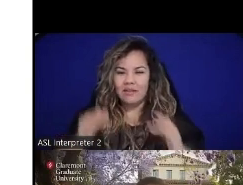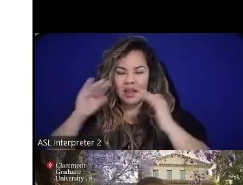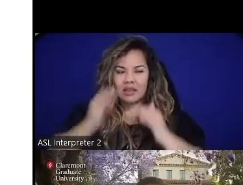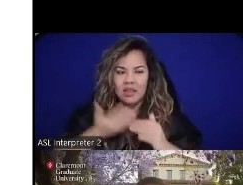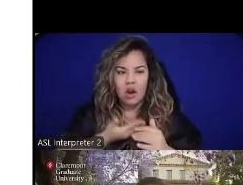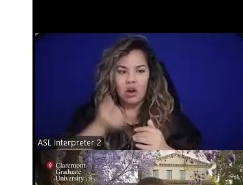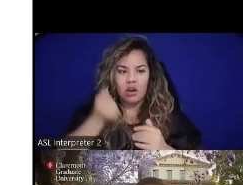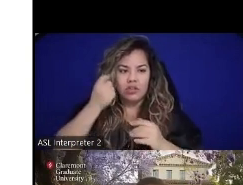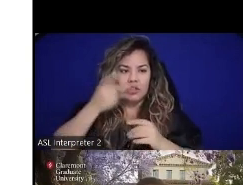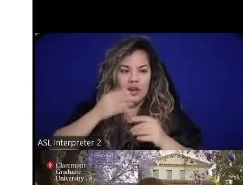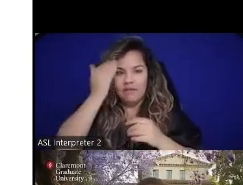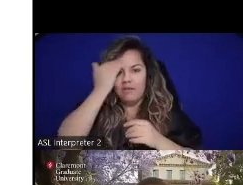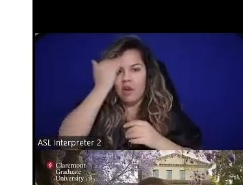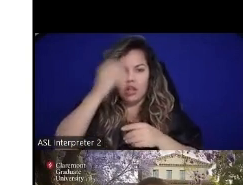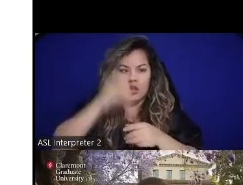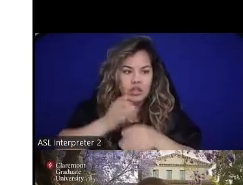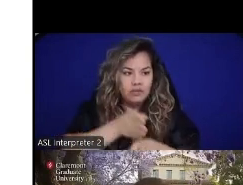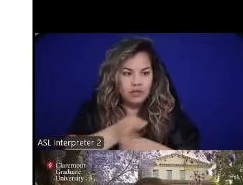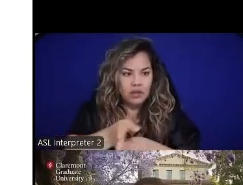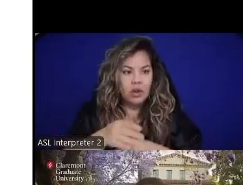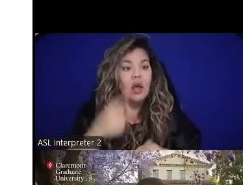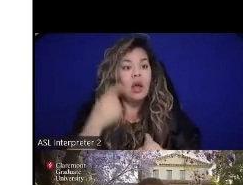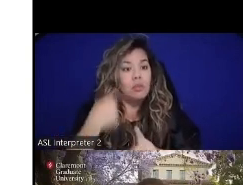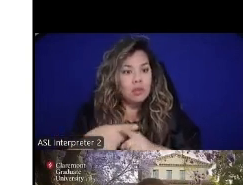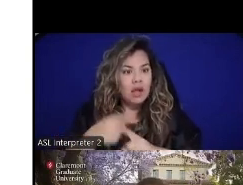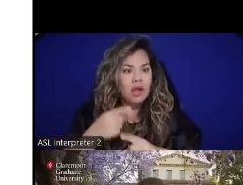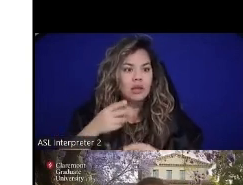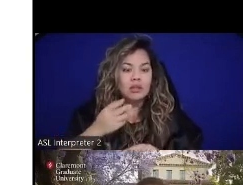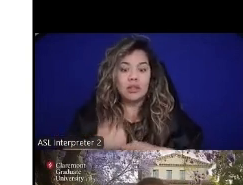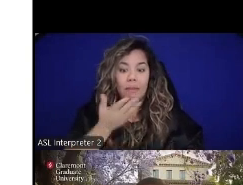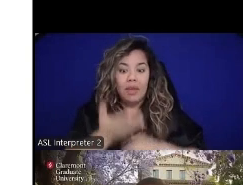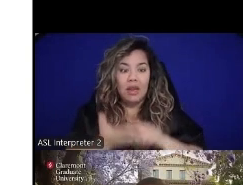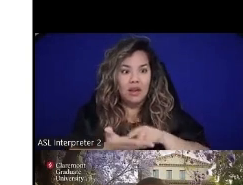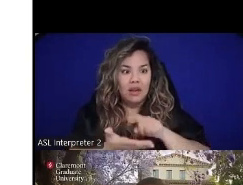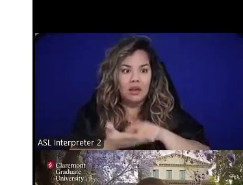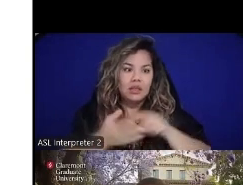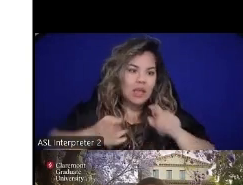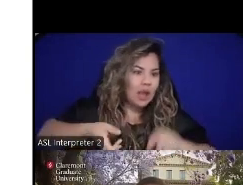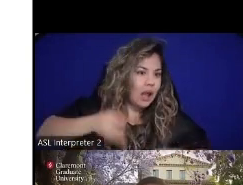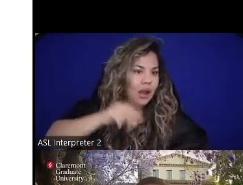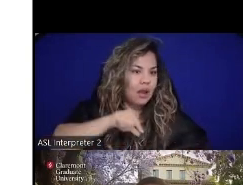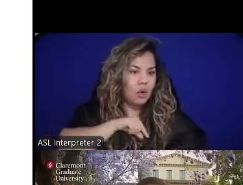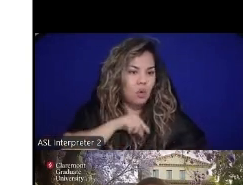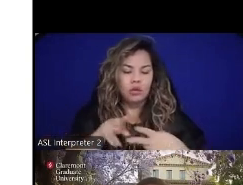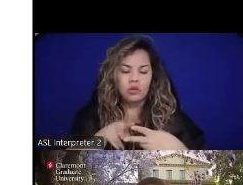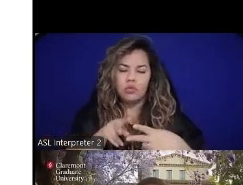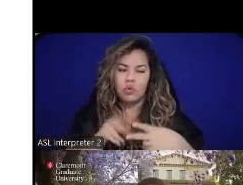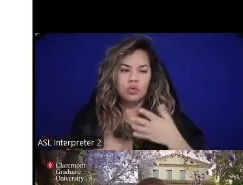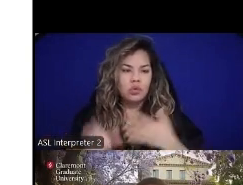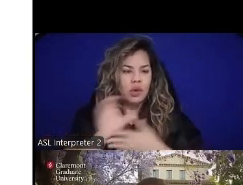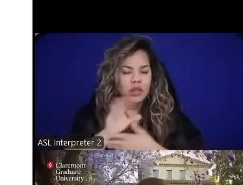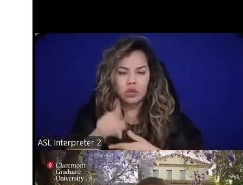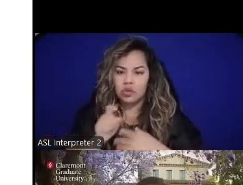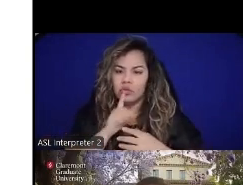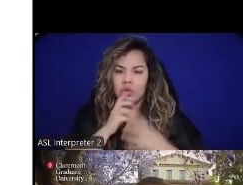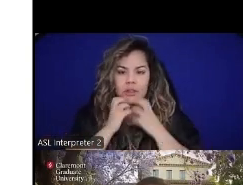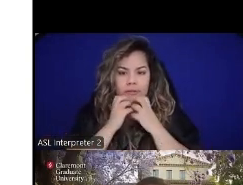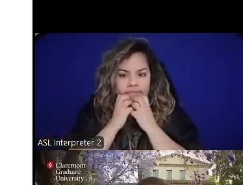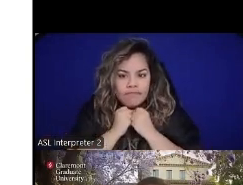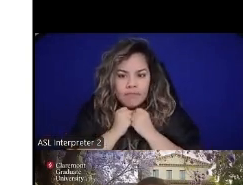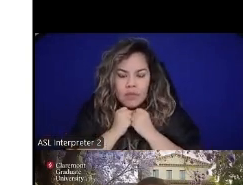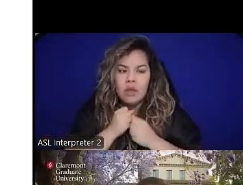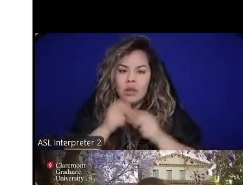submitting an article of the highest quality. And those are really the two criteria that you should hold closest as you're preparing your submission